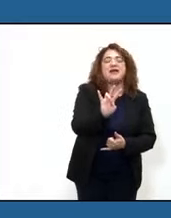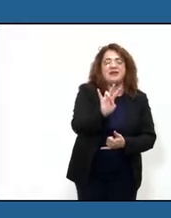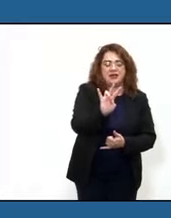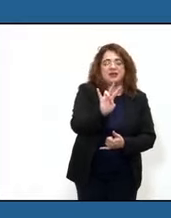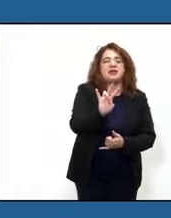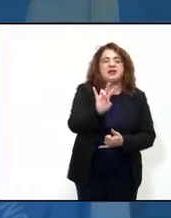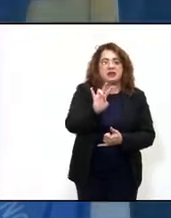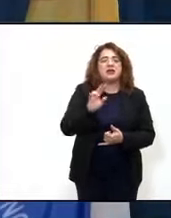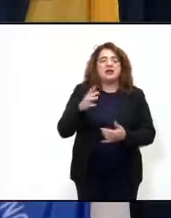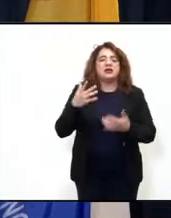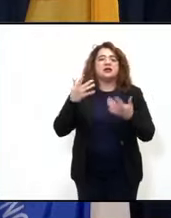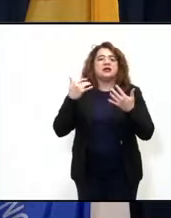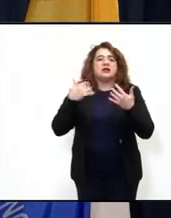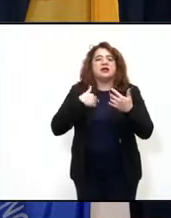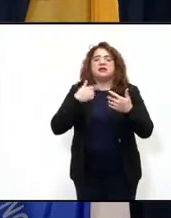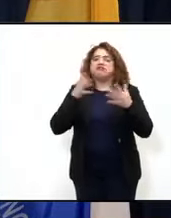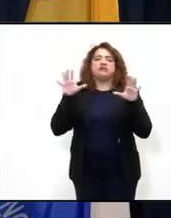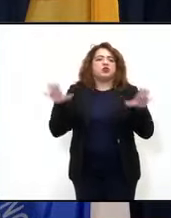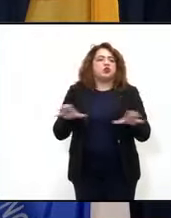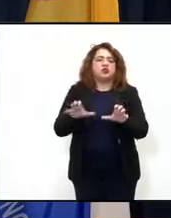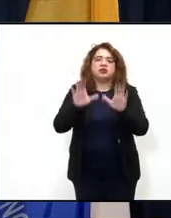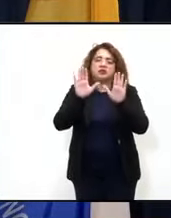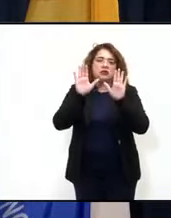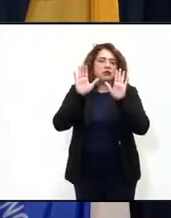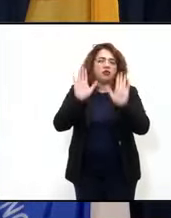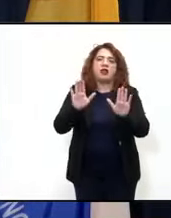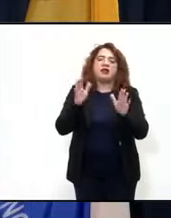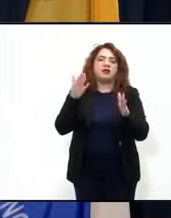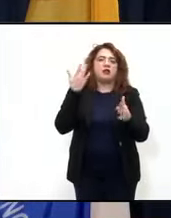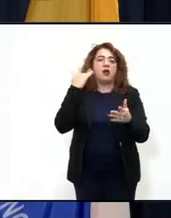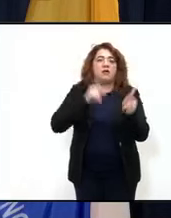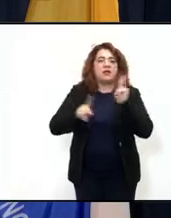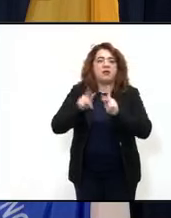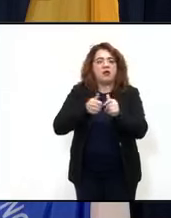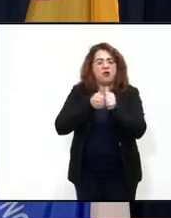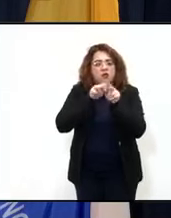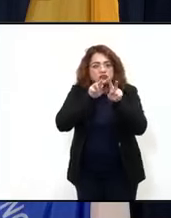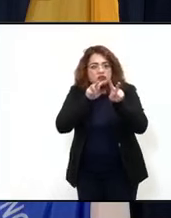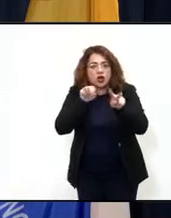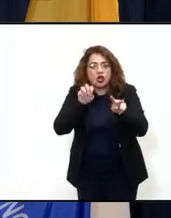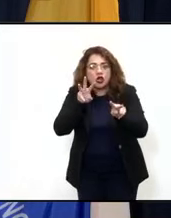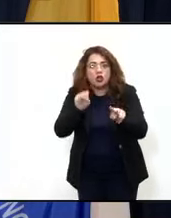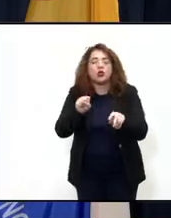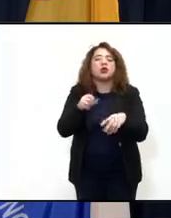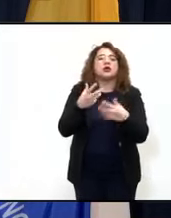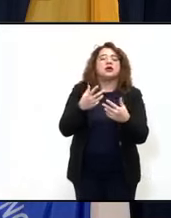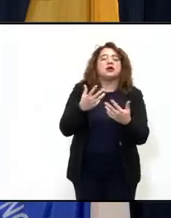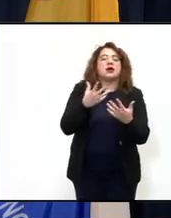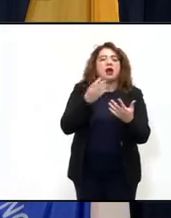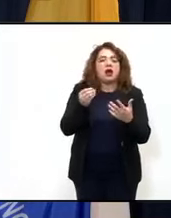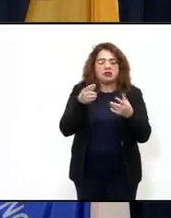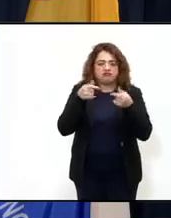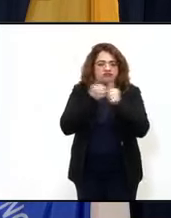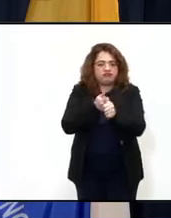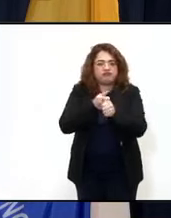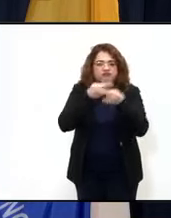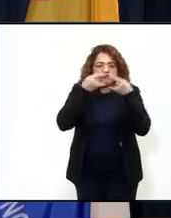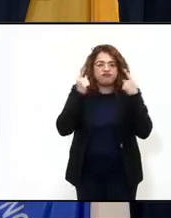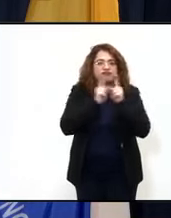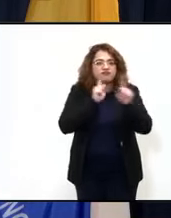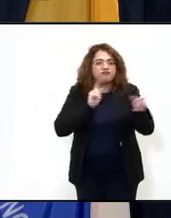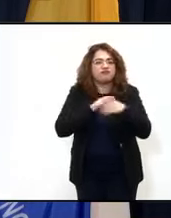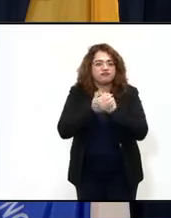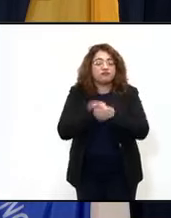people following the directions and doing the right thing. We also continue to see a decrease in hospitalizations. At our peak back